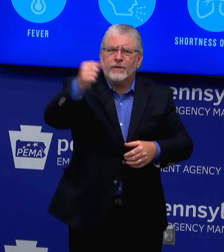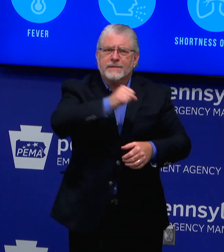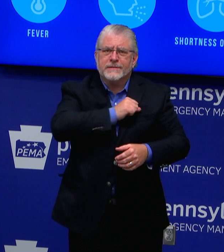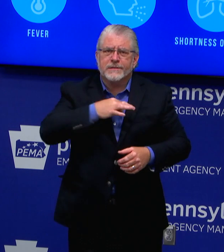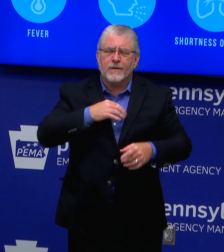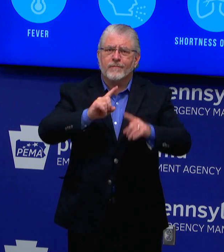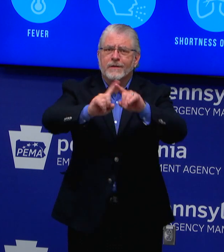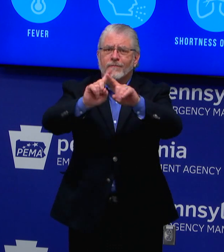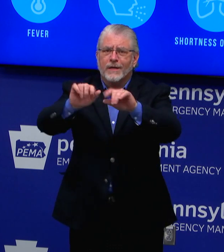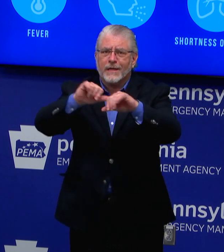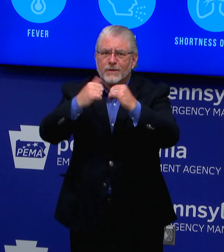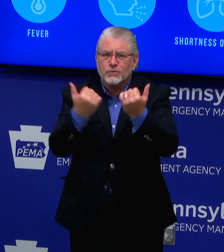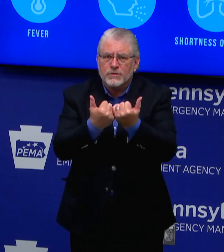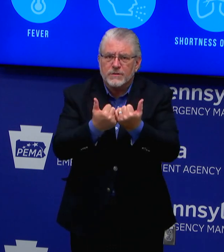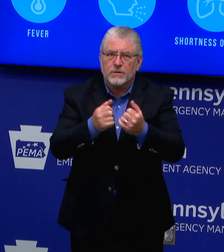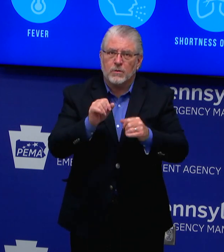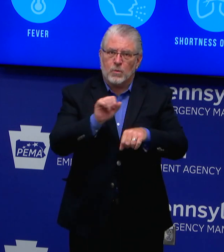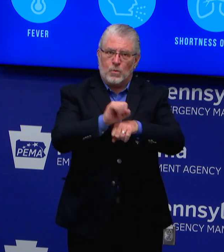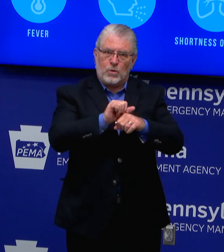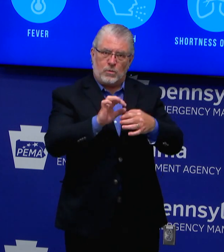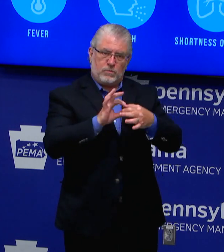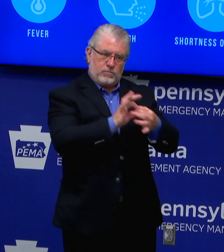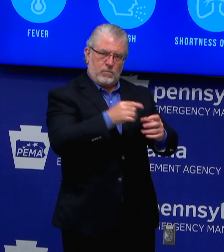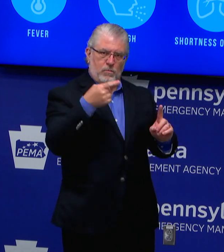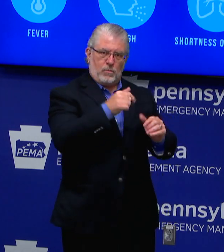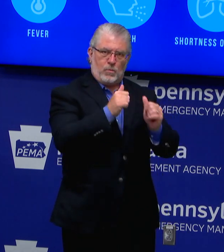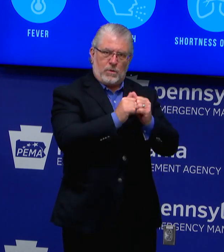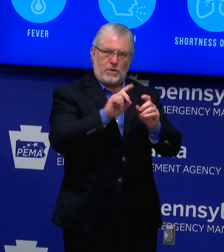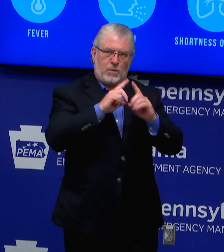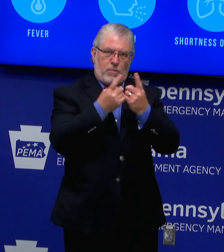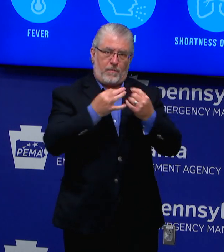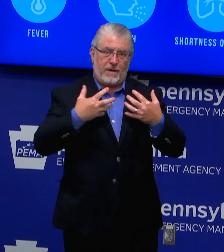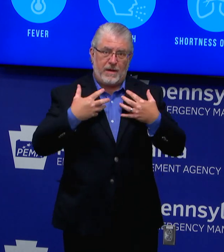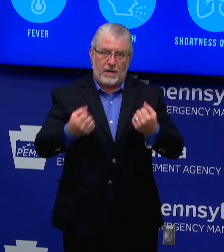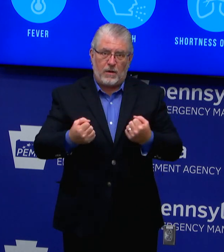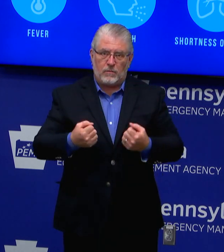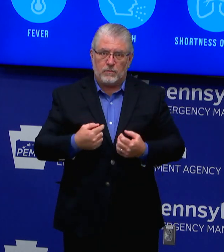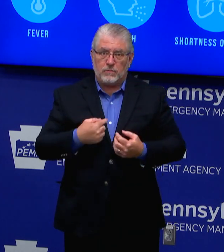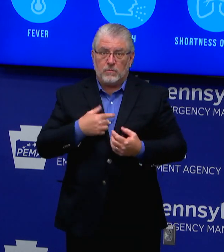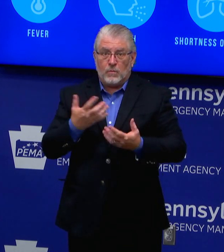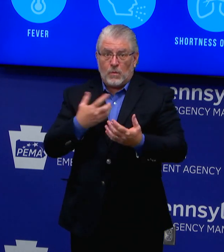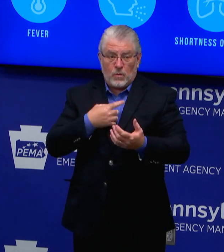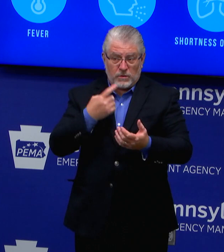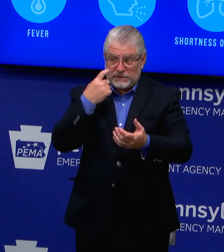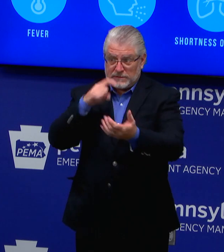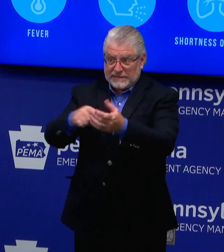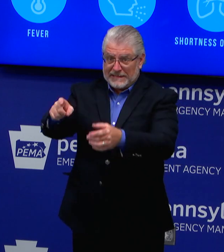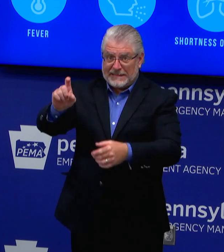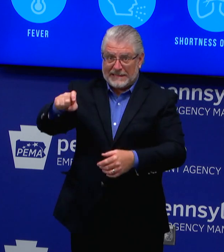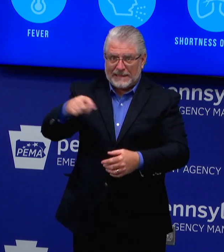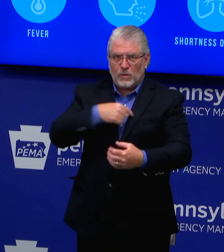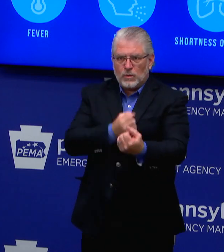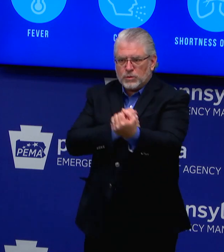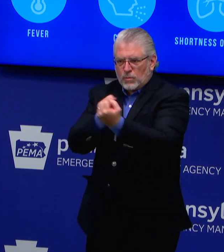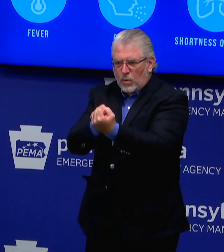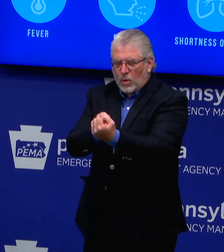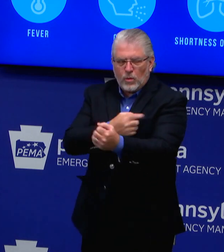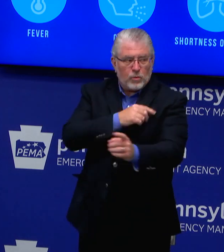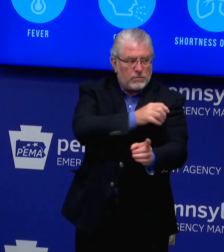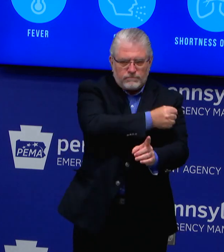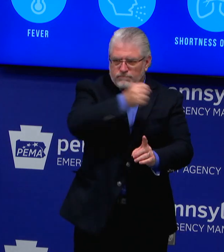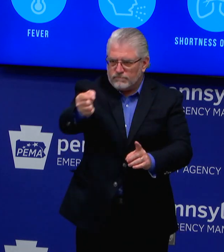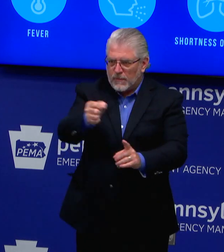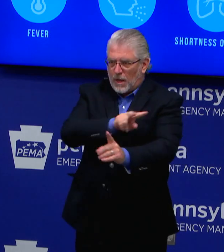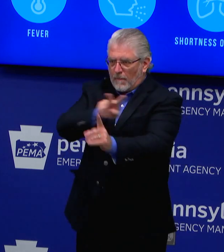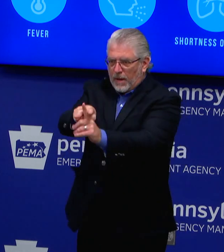the Department of Health to assist with planning and support functions to effectively respond to this complex and challenging pandemic. The Commonwealth